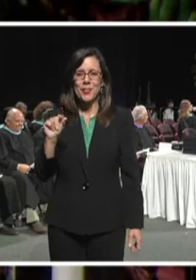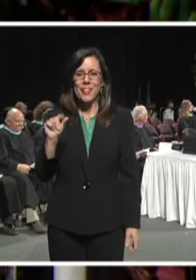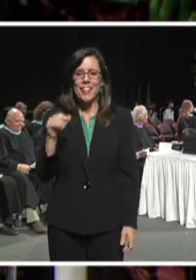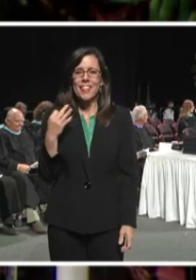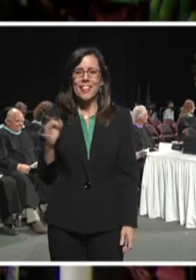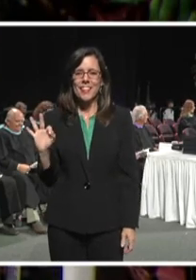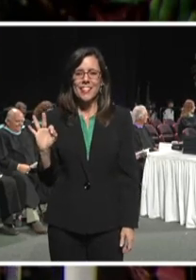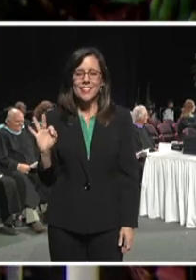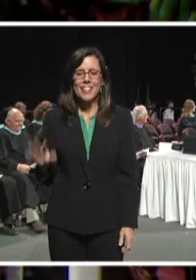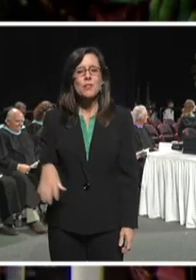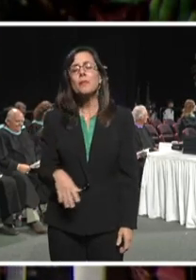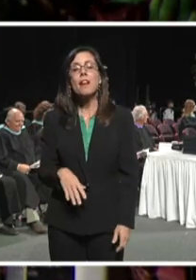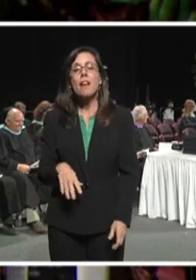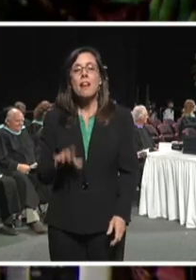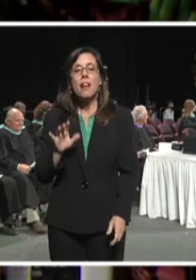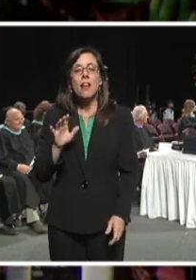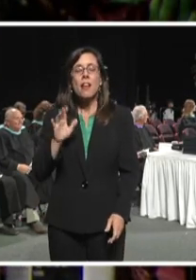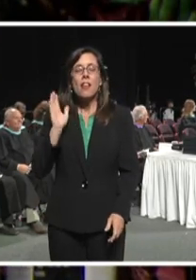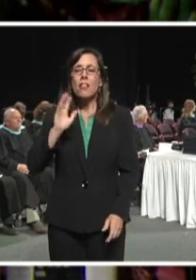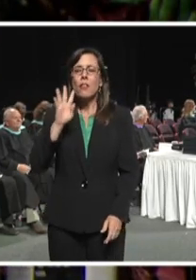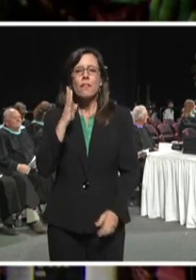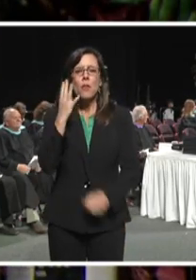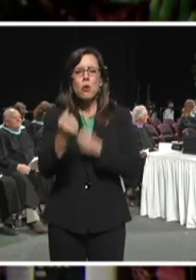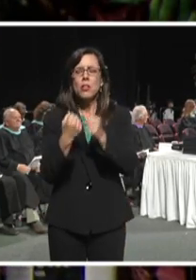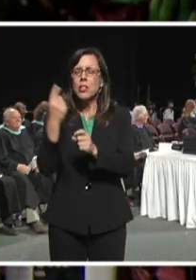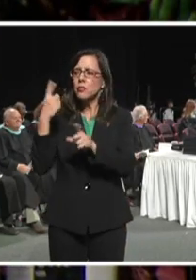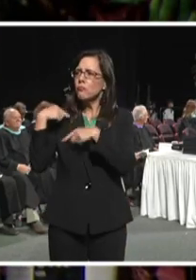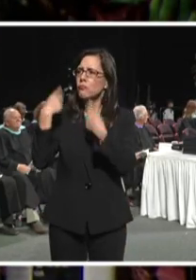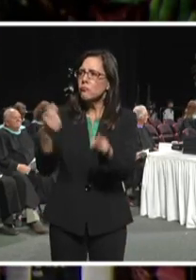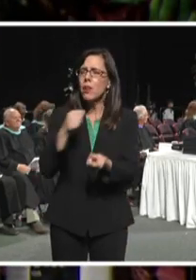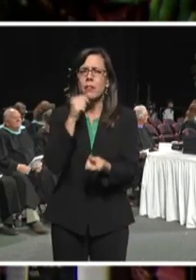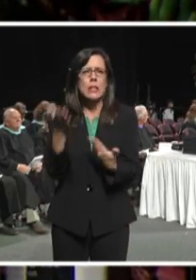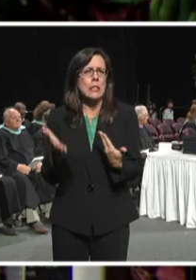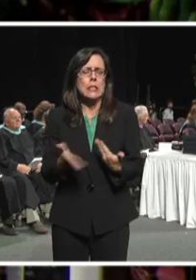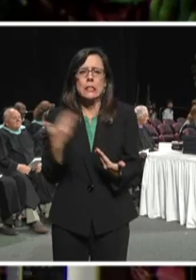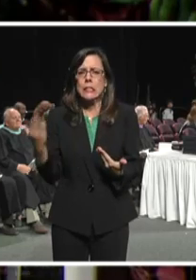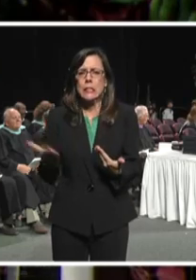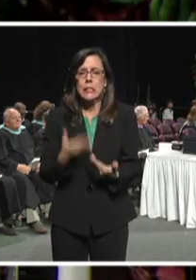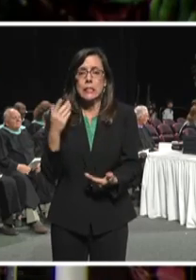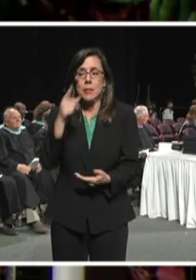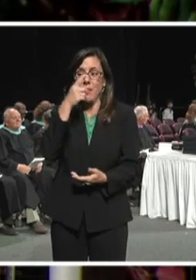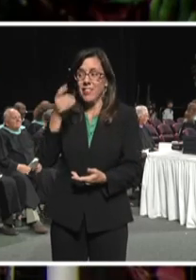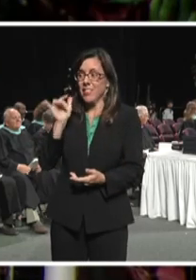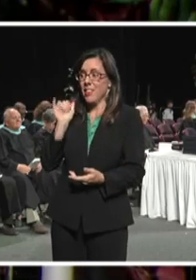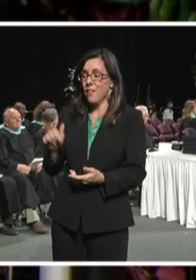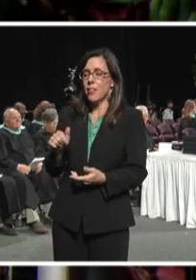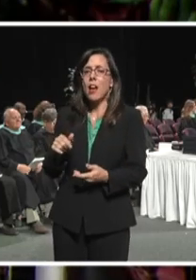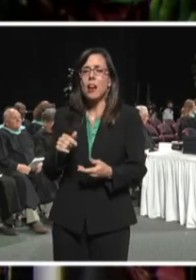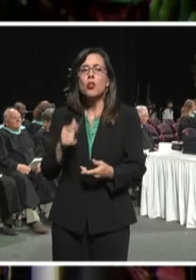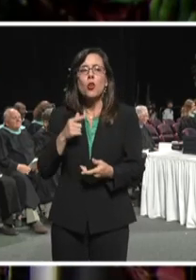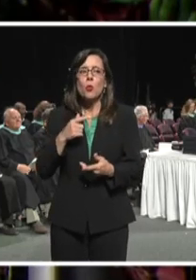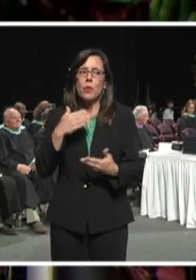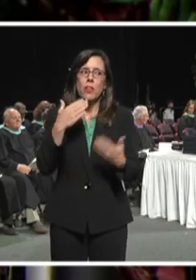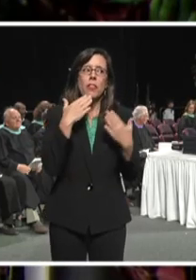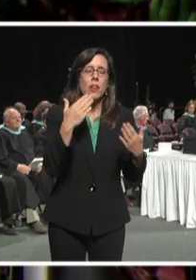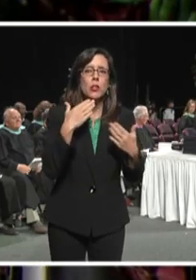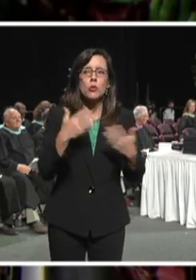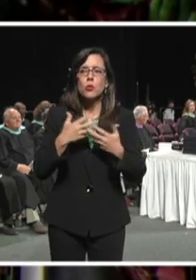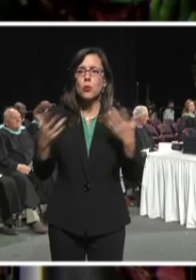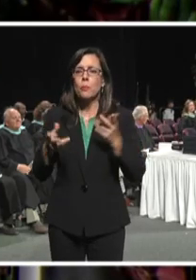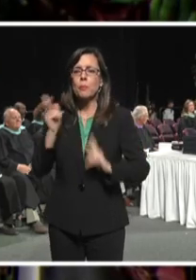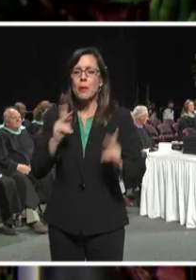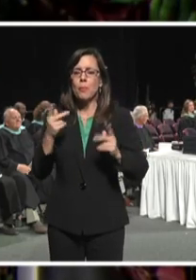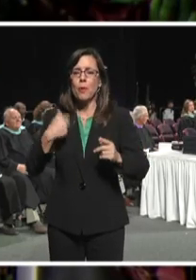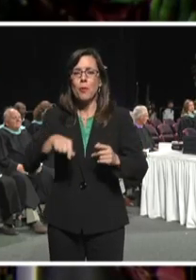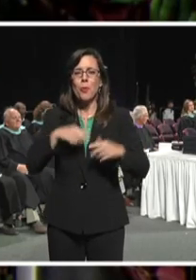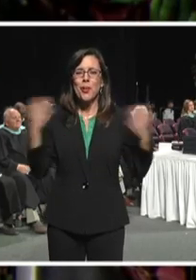2019. The past 4 years haven't been a walk in the park, and because of that, we owe too many for being able to stand